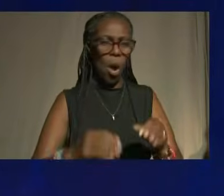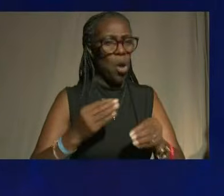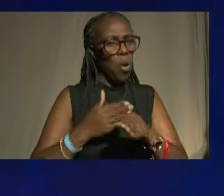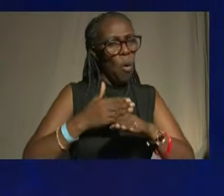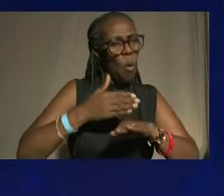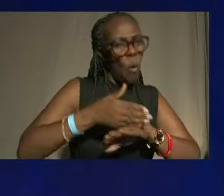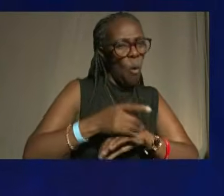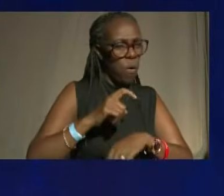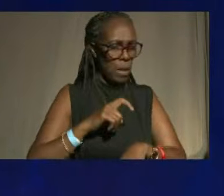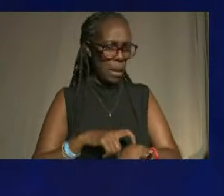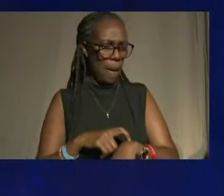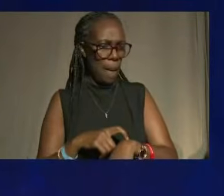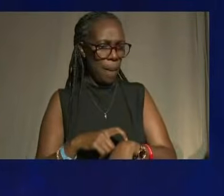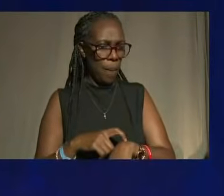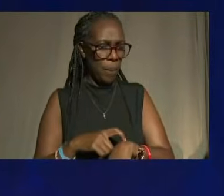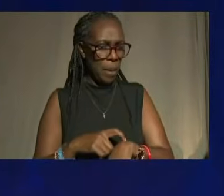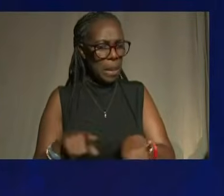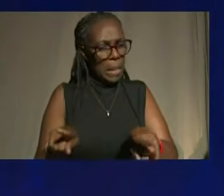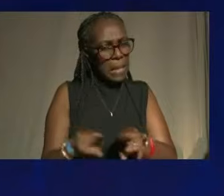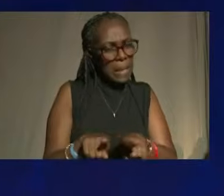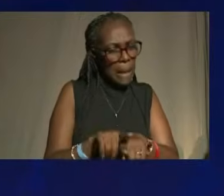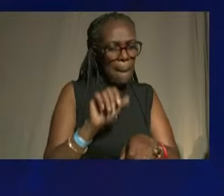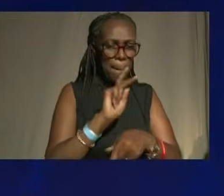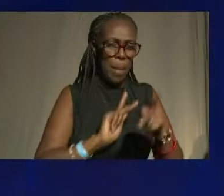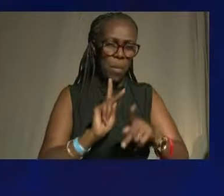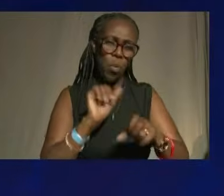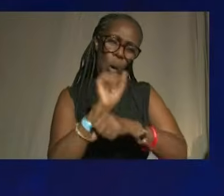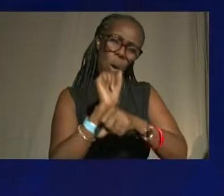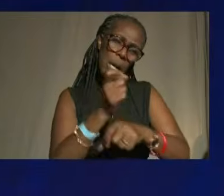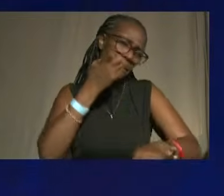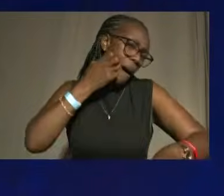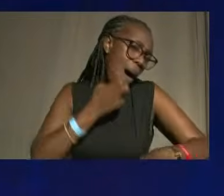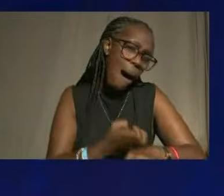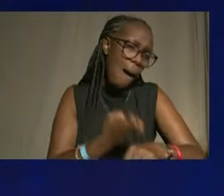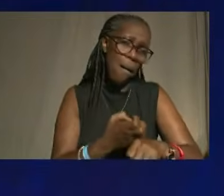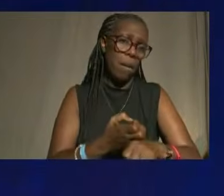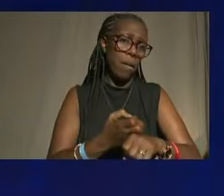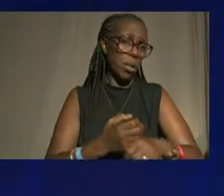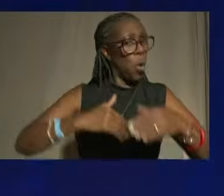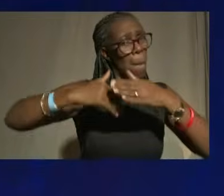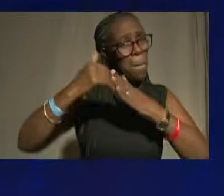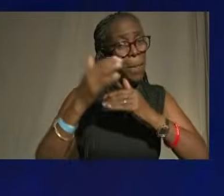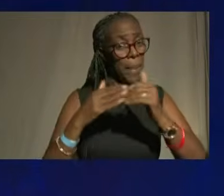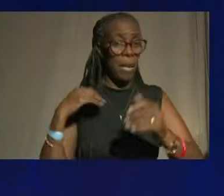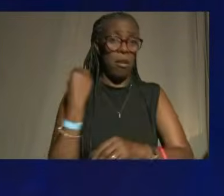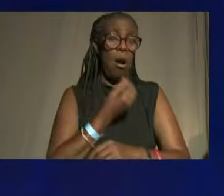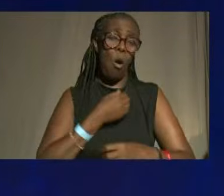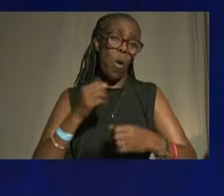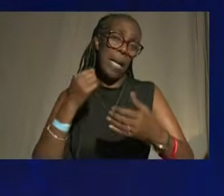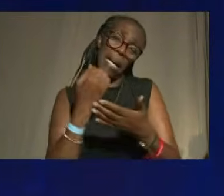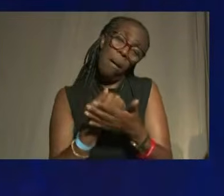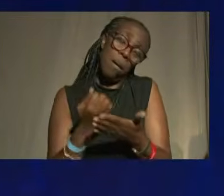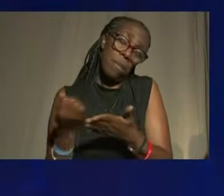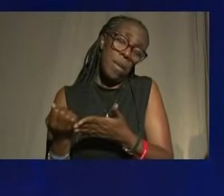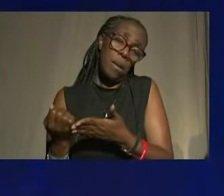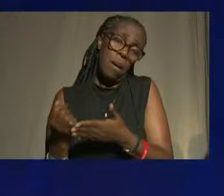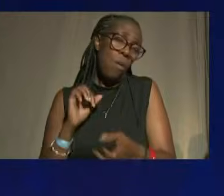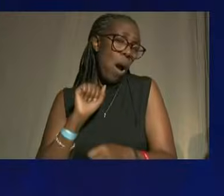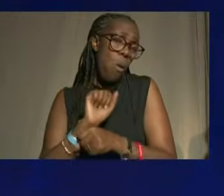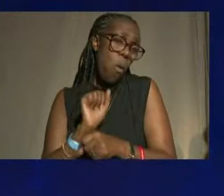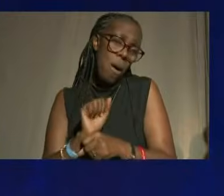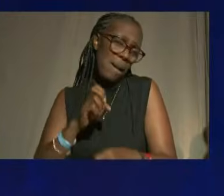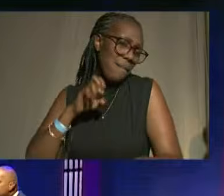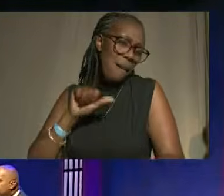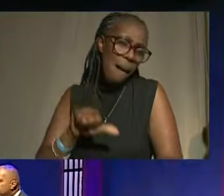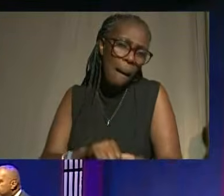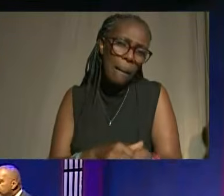break. The same people who are working hard to build our economy. We are going to run a more efficient economy so that this thing called the Office